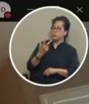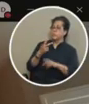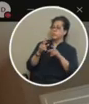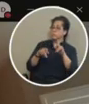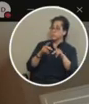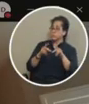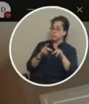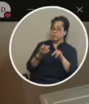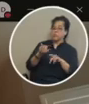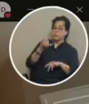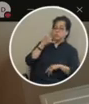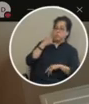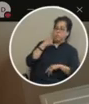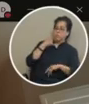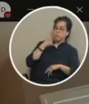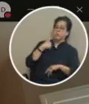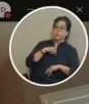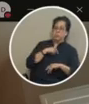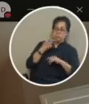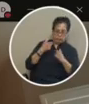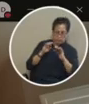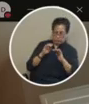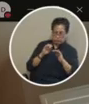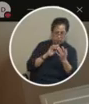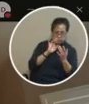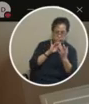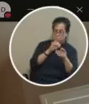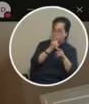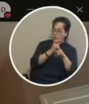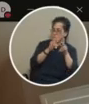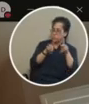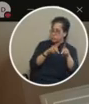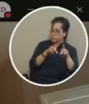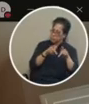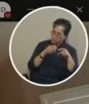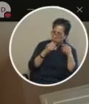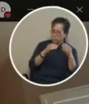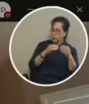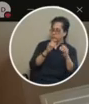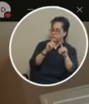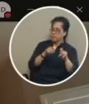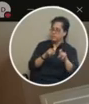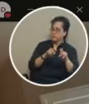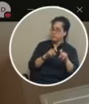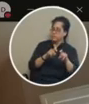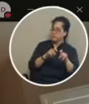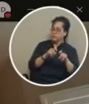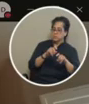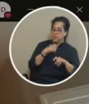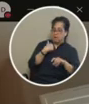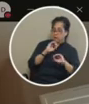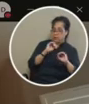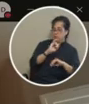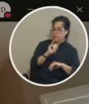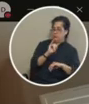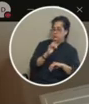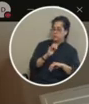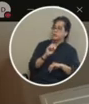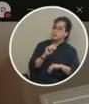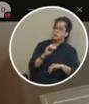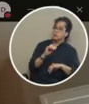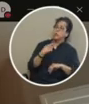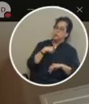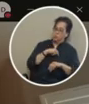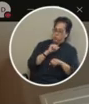have directly called me, and we've gotten them in contact with the right personnel in order to get them tested. And they didn't have insurance. So we